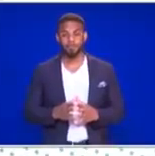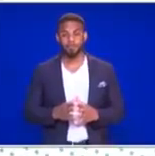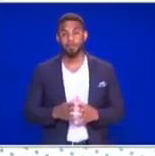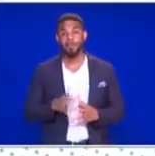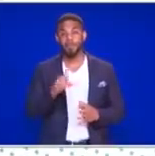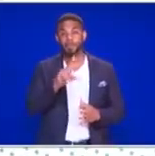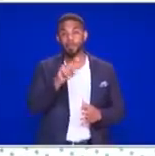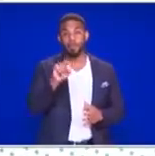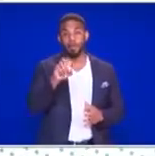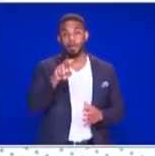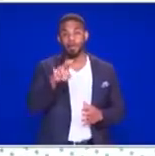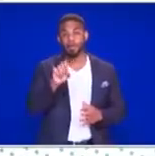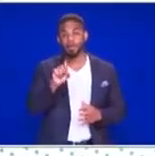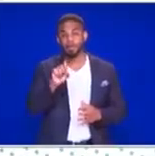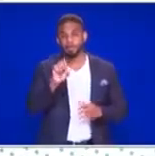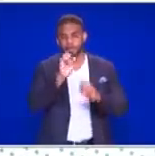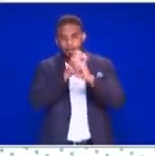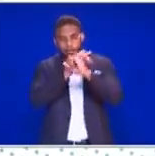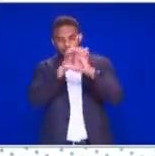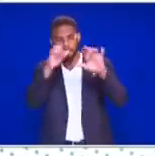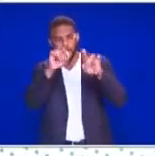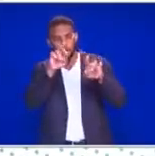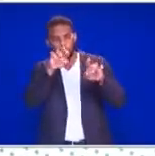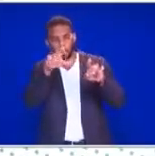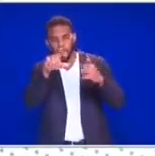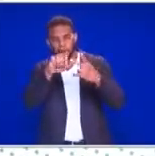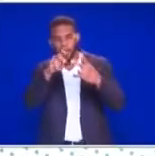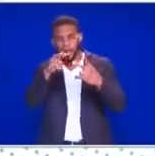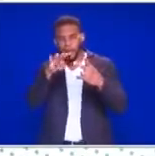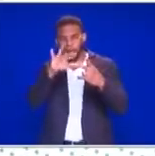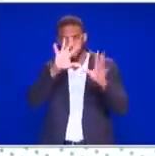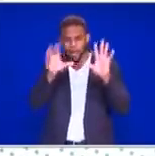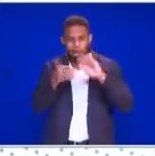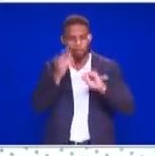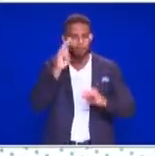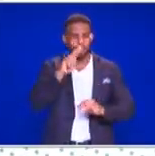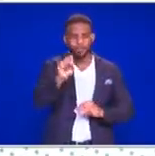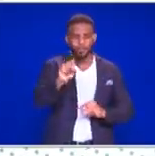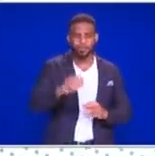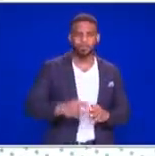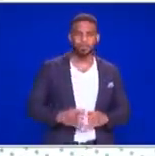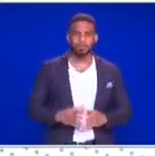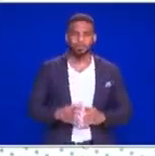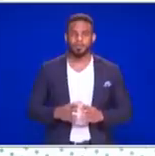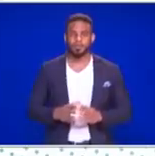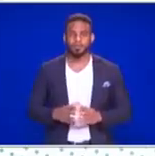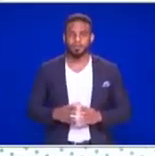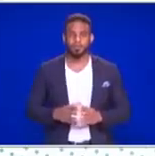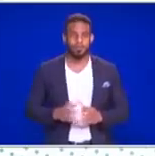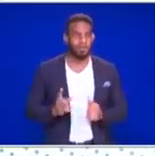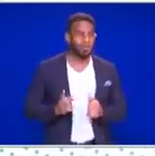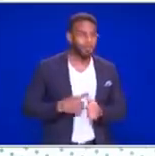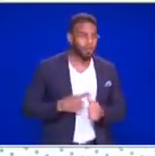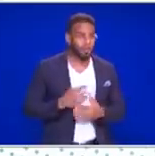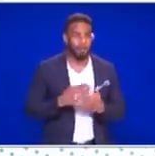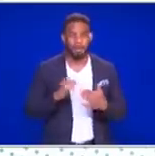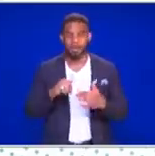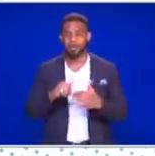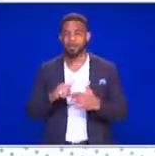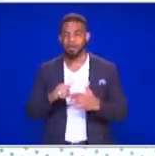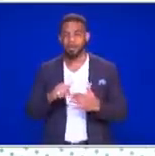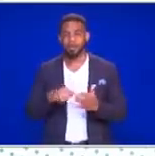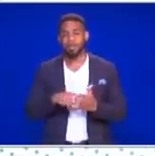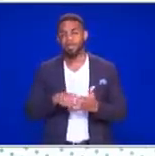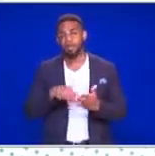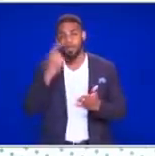The 2020 census illuminates the racial and ethnic composition of the United States. The first component of this